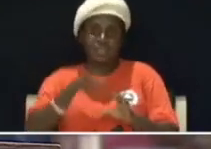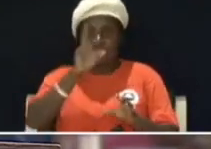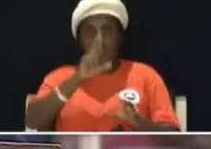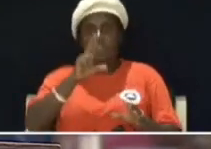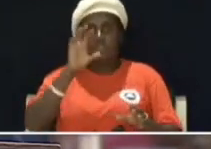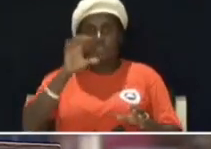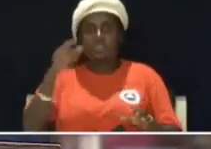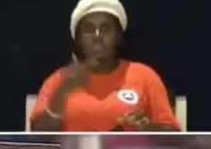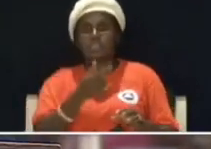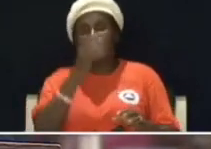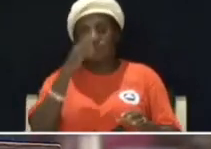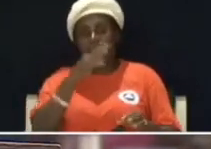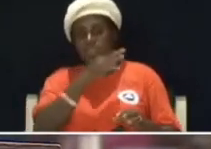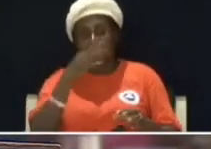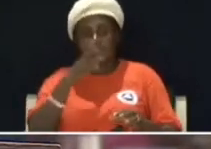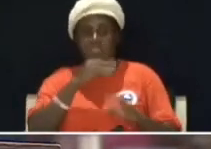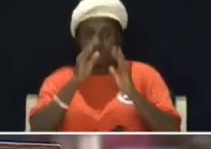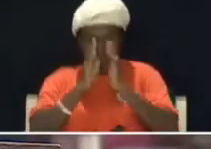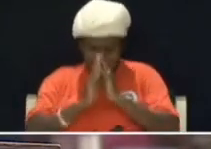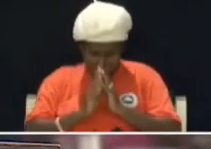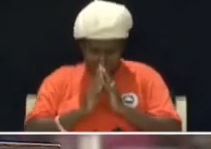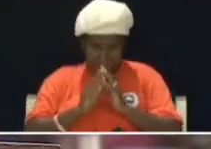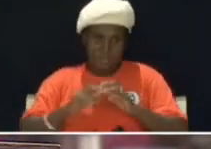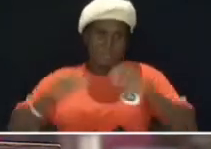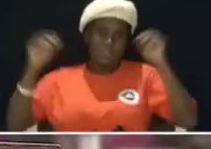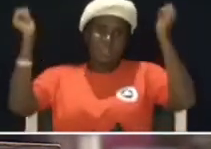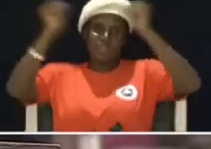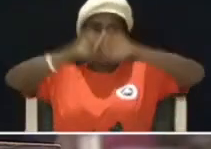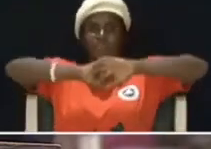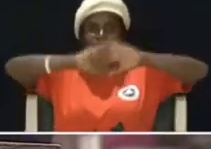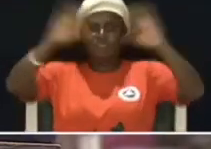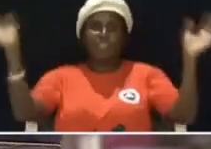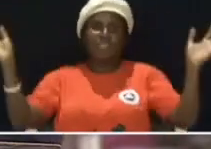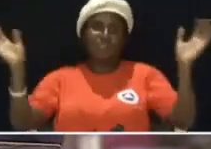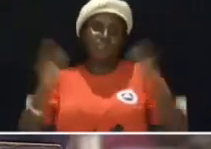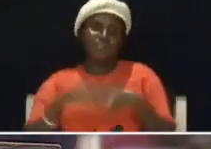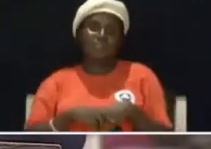and prayers. Hallelujah.